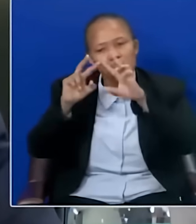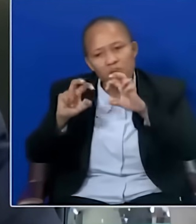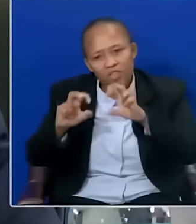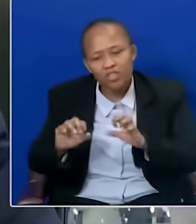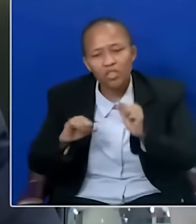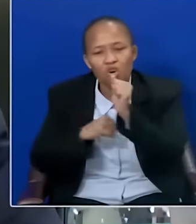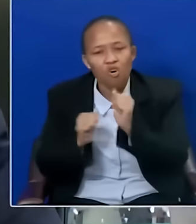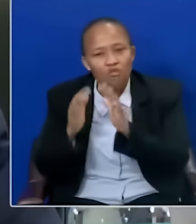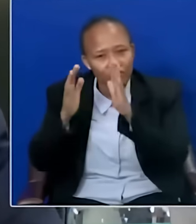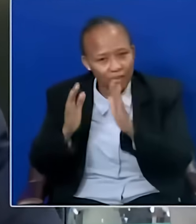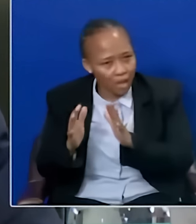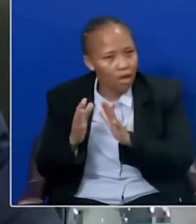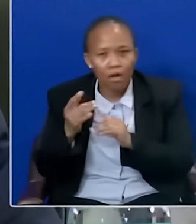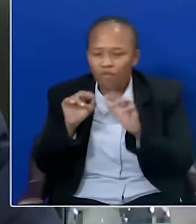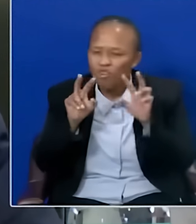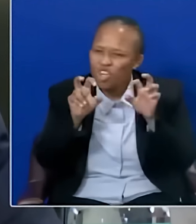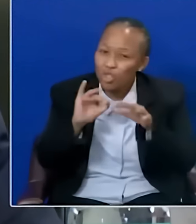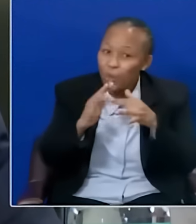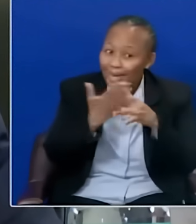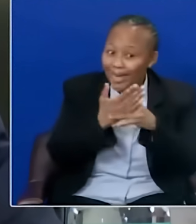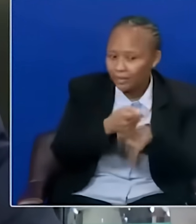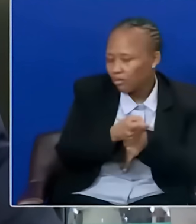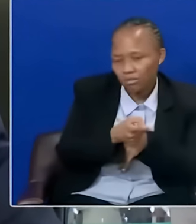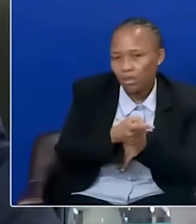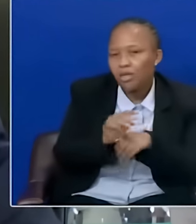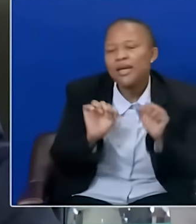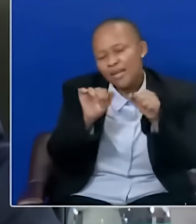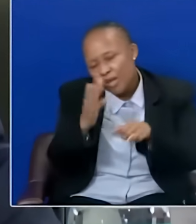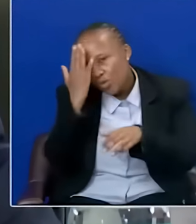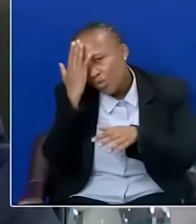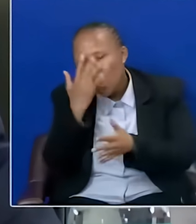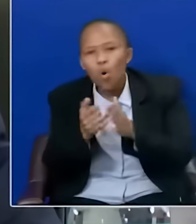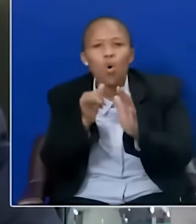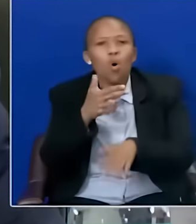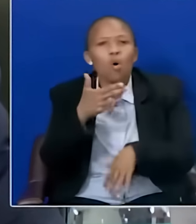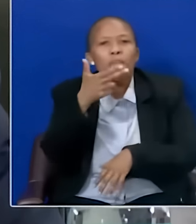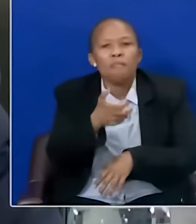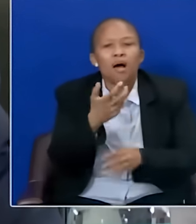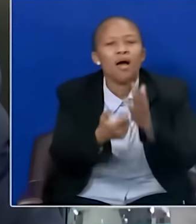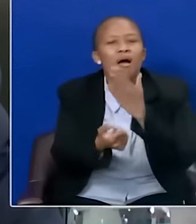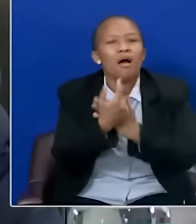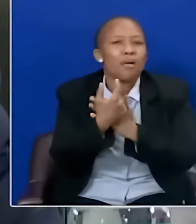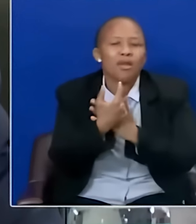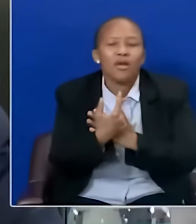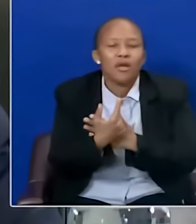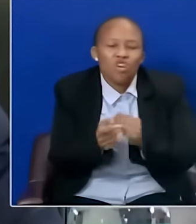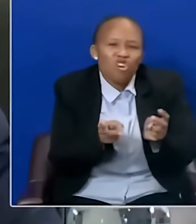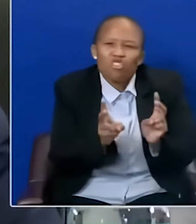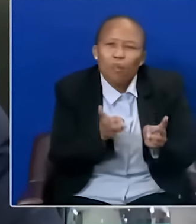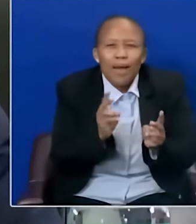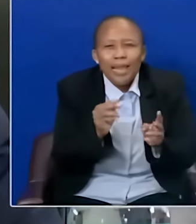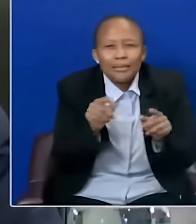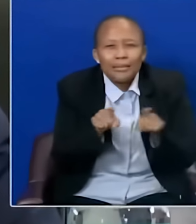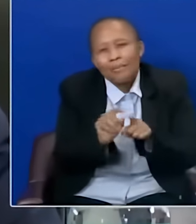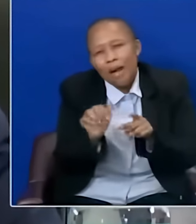case. We know that there was a murder, it was treated as a murder like any other murder. So along the way, calls started